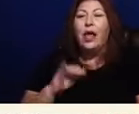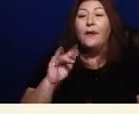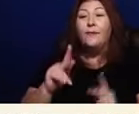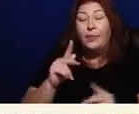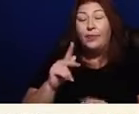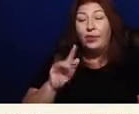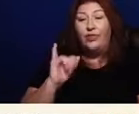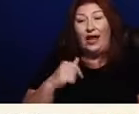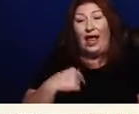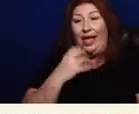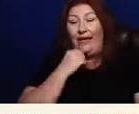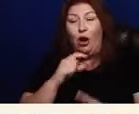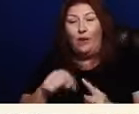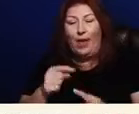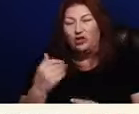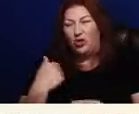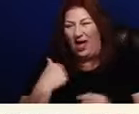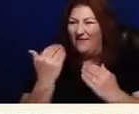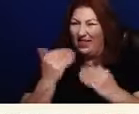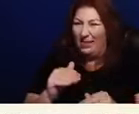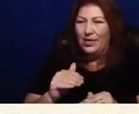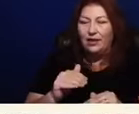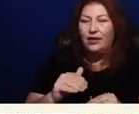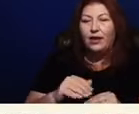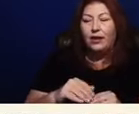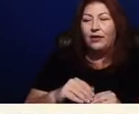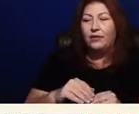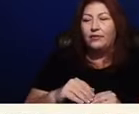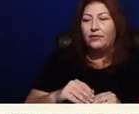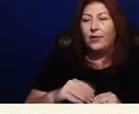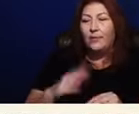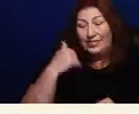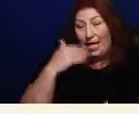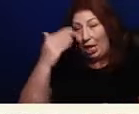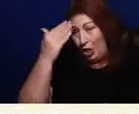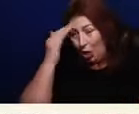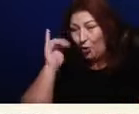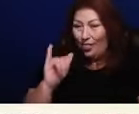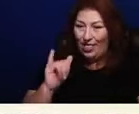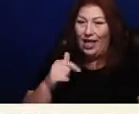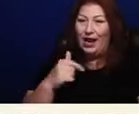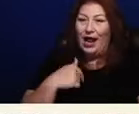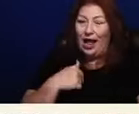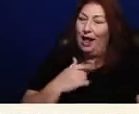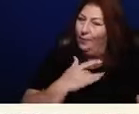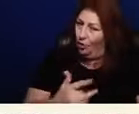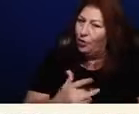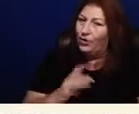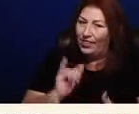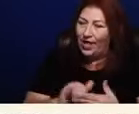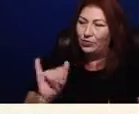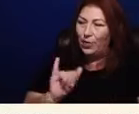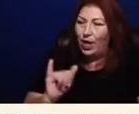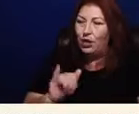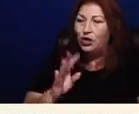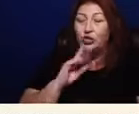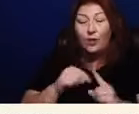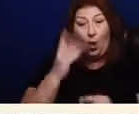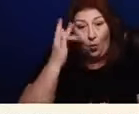really limit and have boundaries on social media because I know that I'm prone to that as well. And you talk about why we do